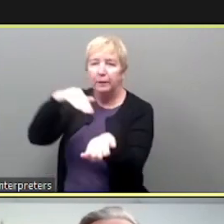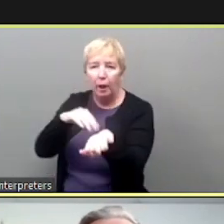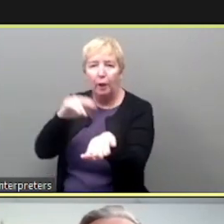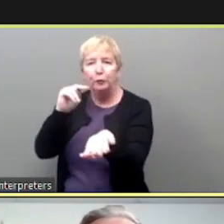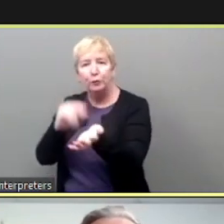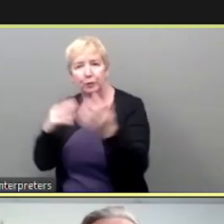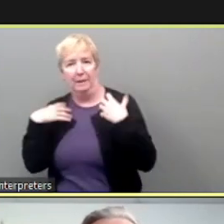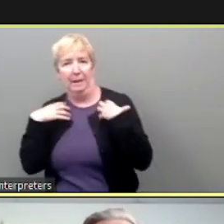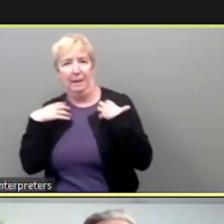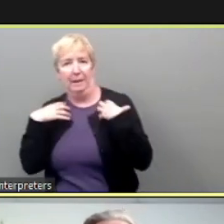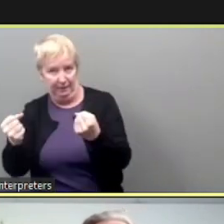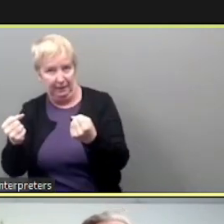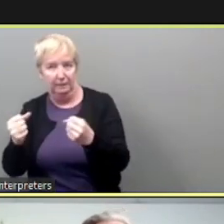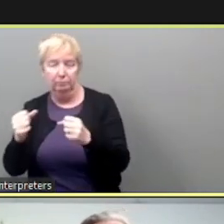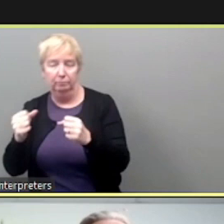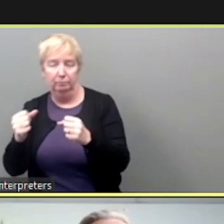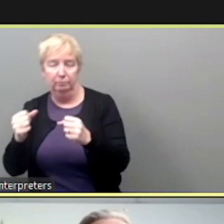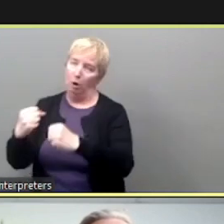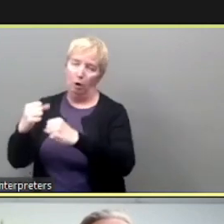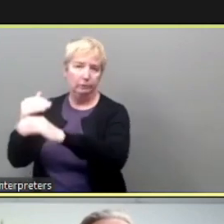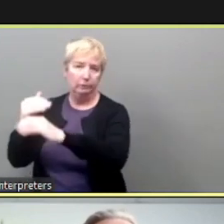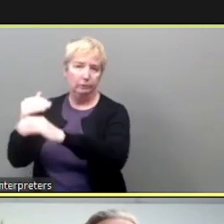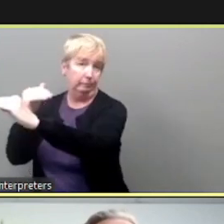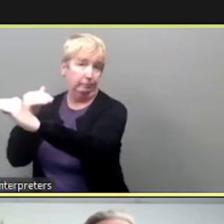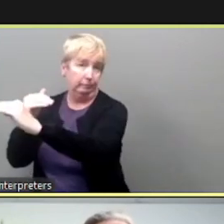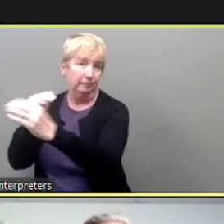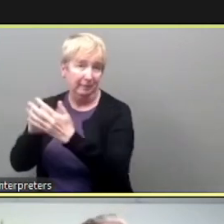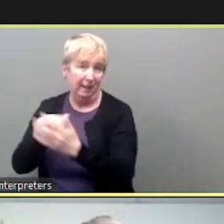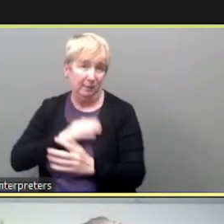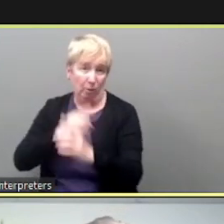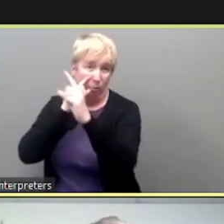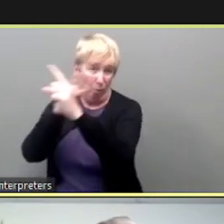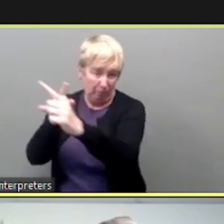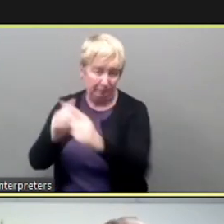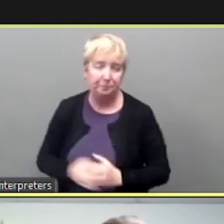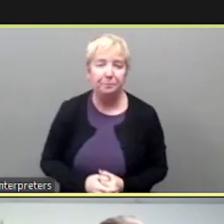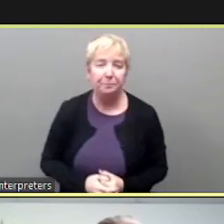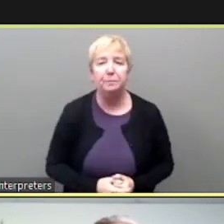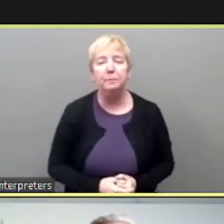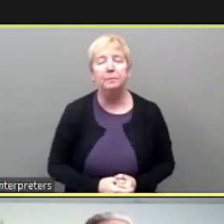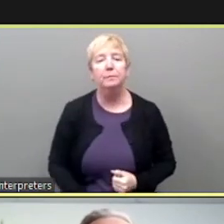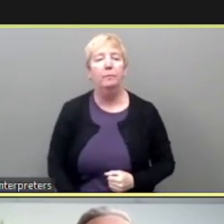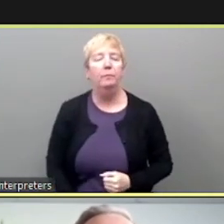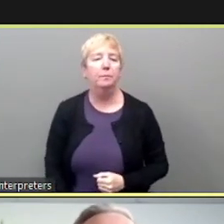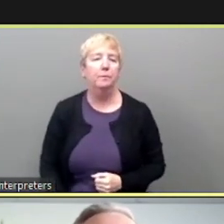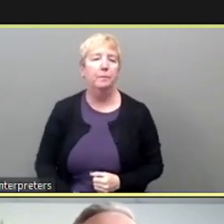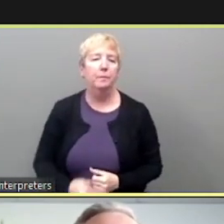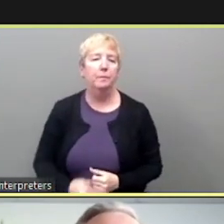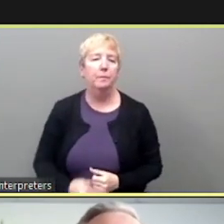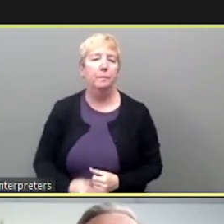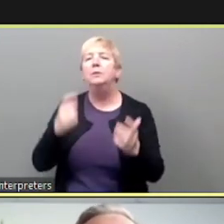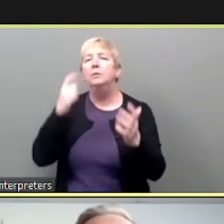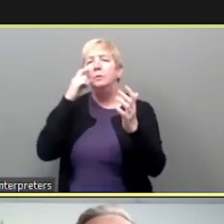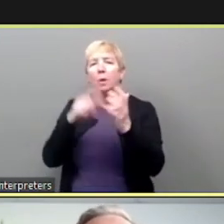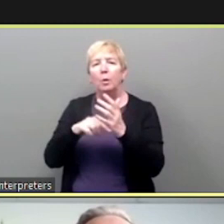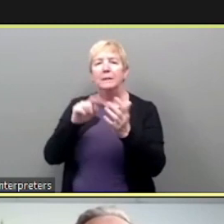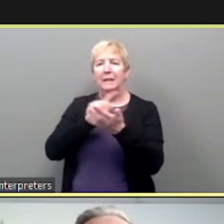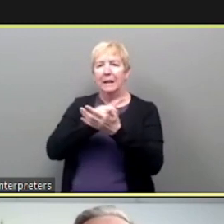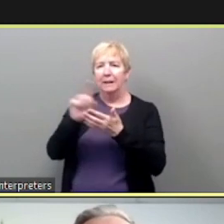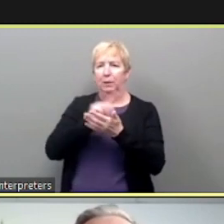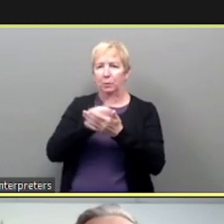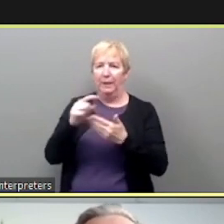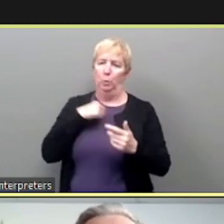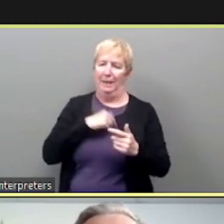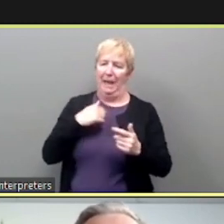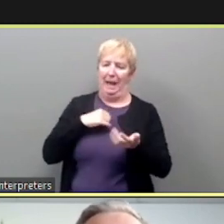it as strong as we can. You can see we're grading ourselves every week on a 0 to 40 scale, and